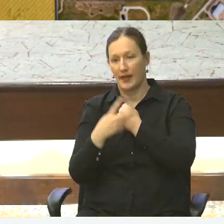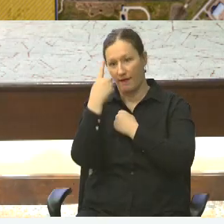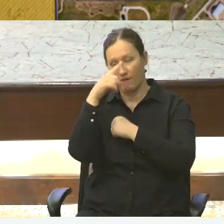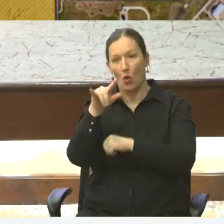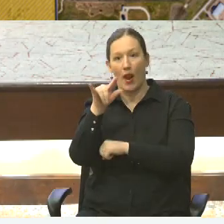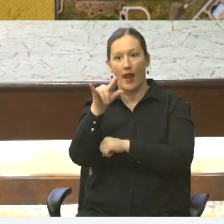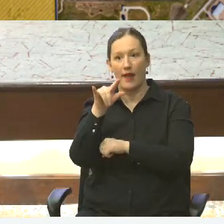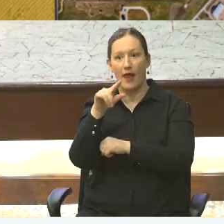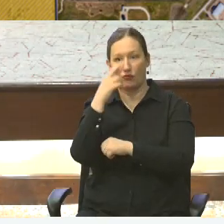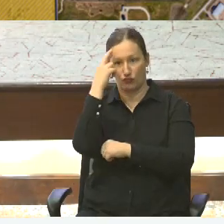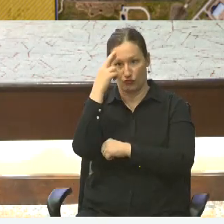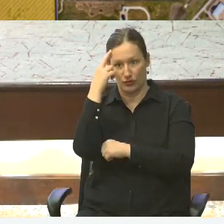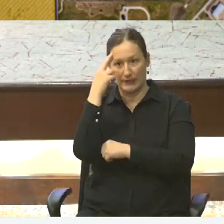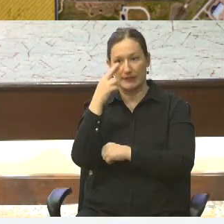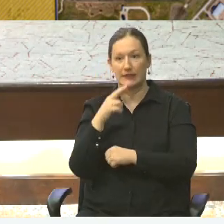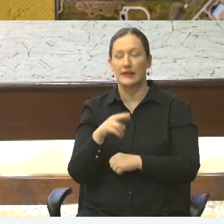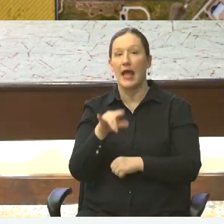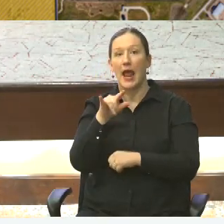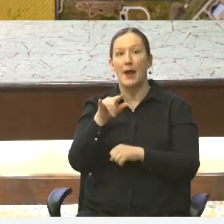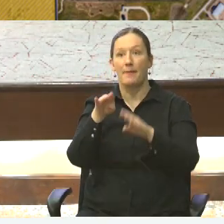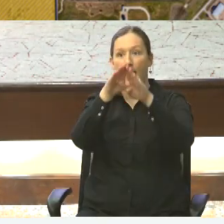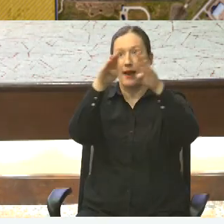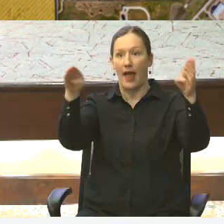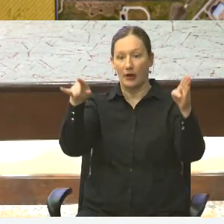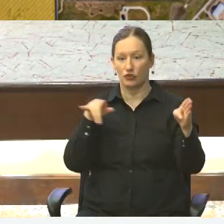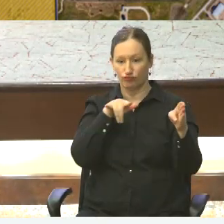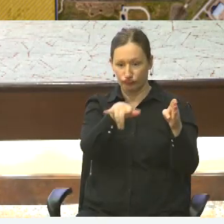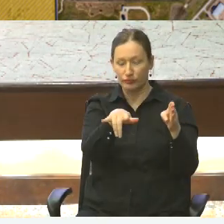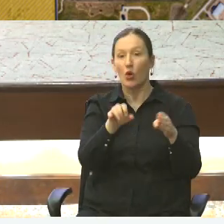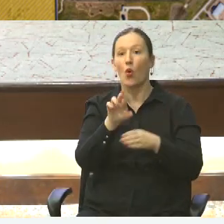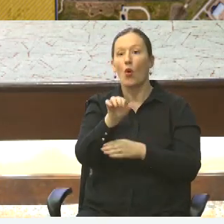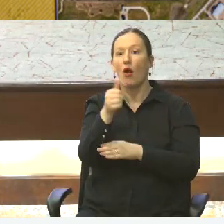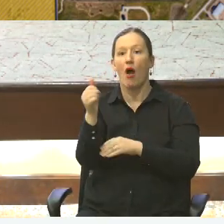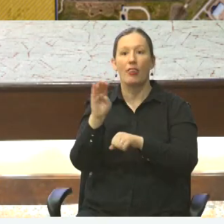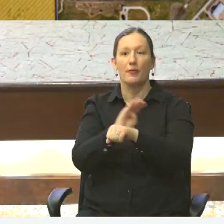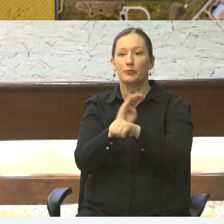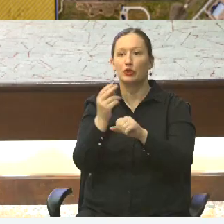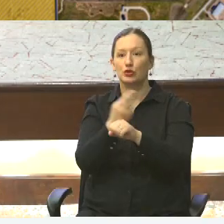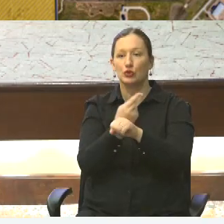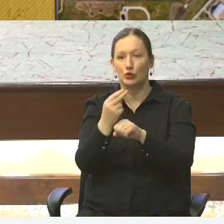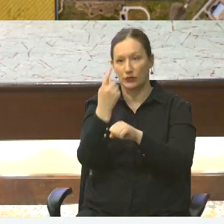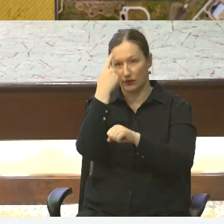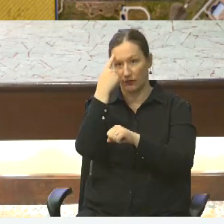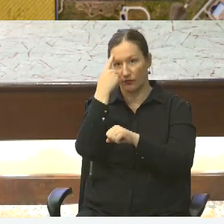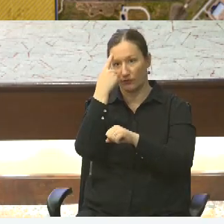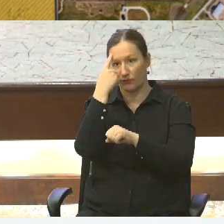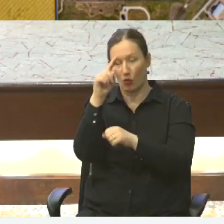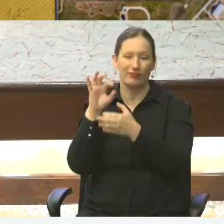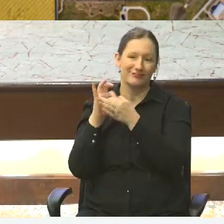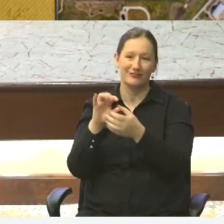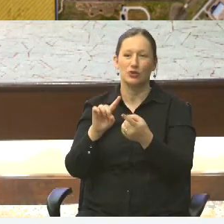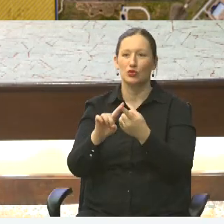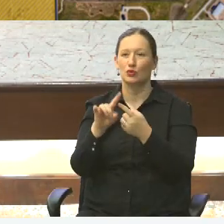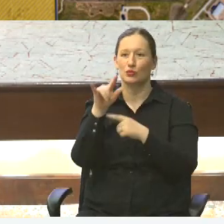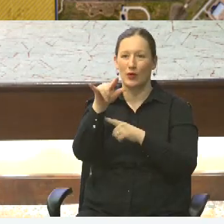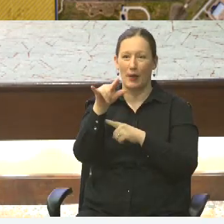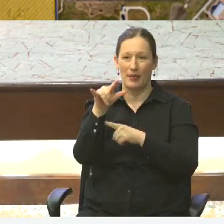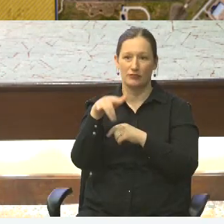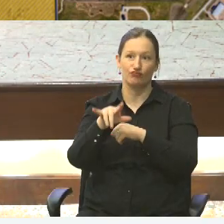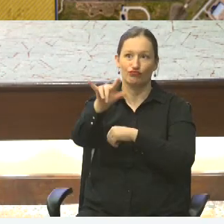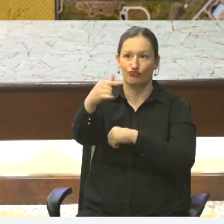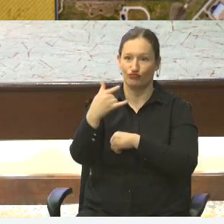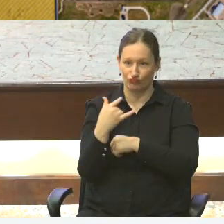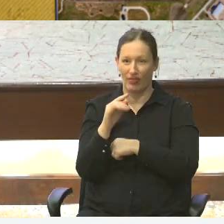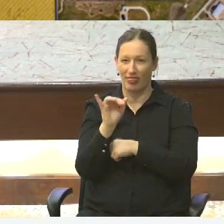aeronautical purposes, airplane hangars, or other commercial or industrial uses that are directly aviation related so that we can get airplanes to